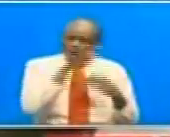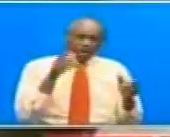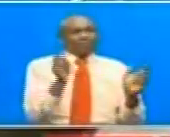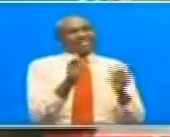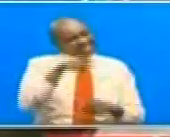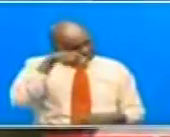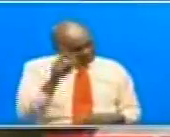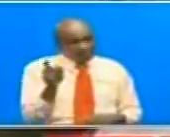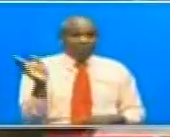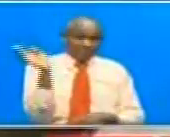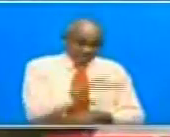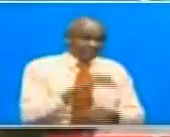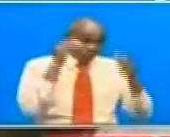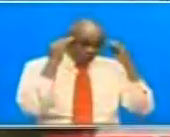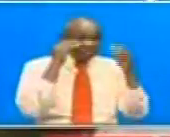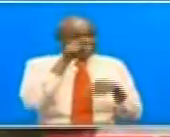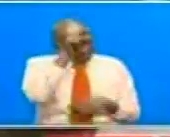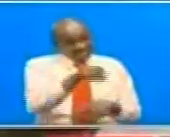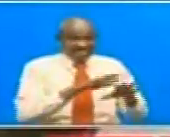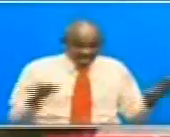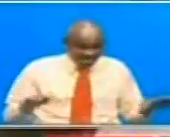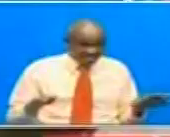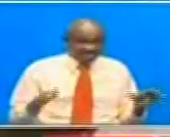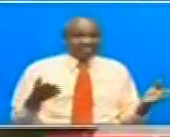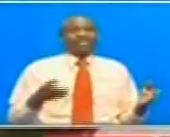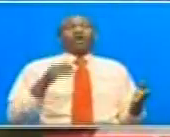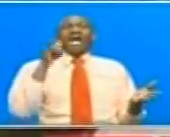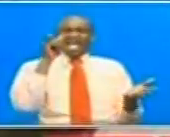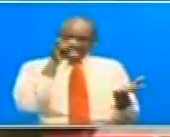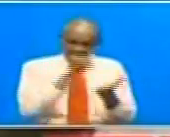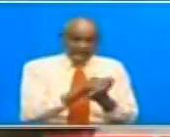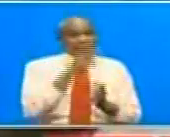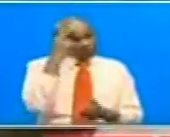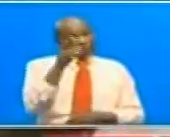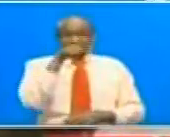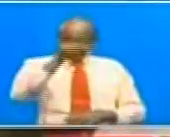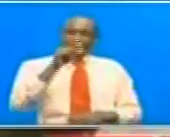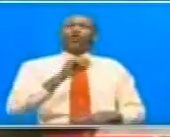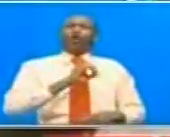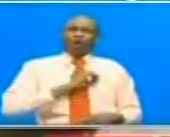itself gone back to court where there is a case about that land, where Airport View, who are the legitimate